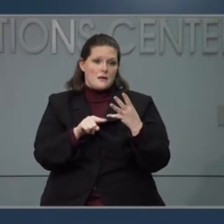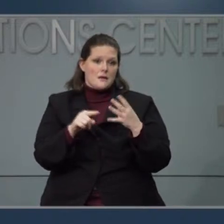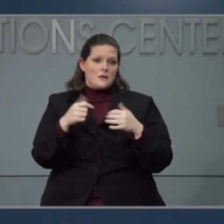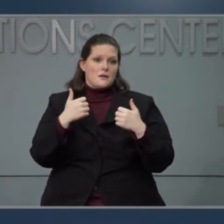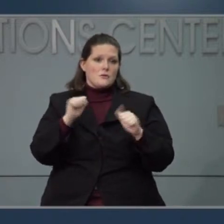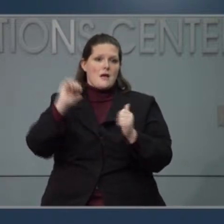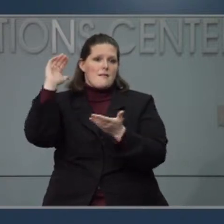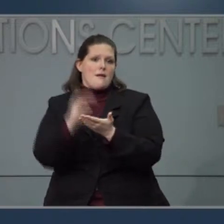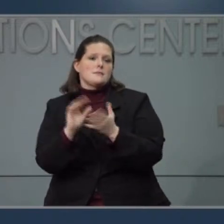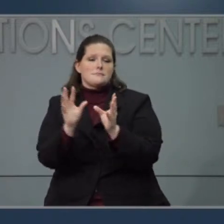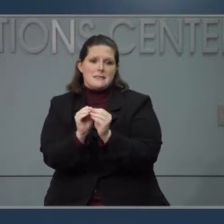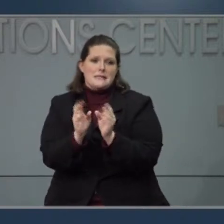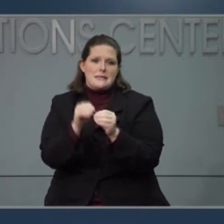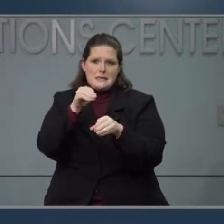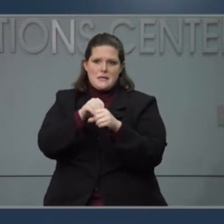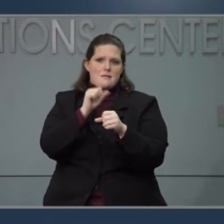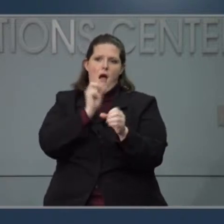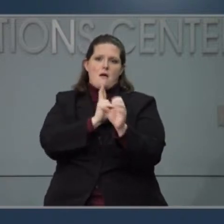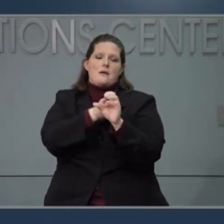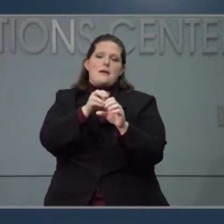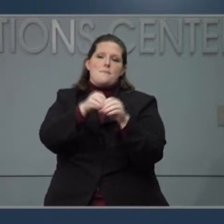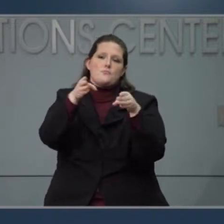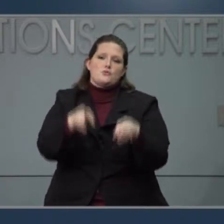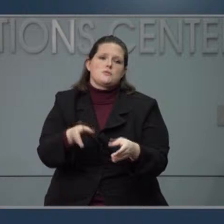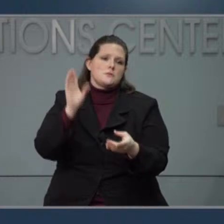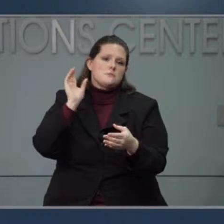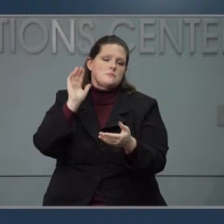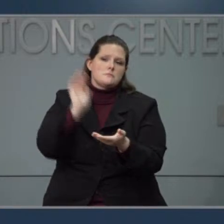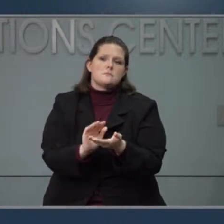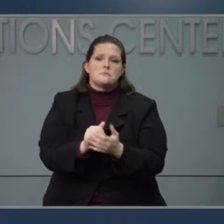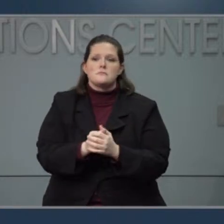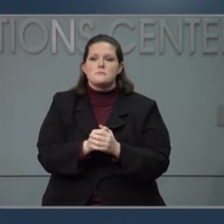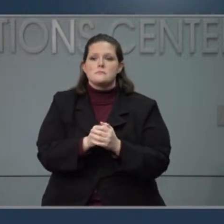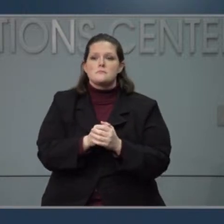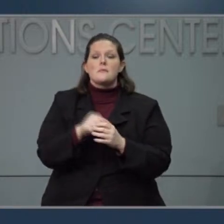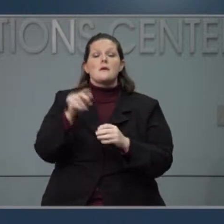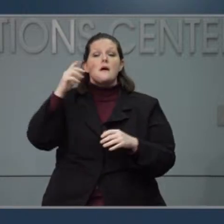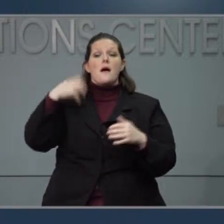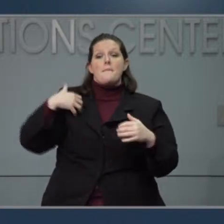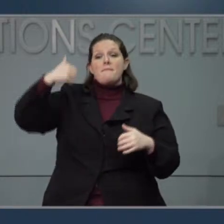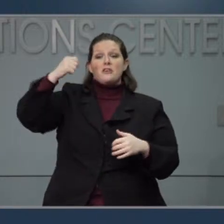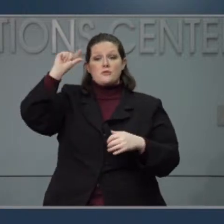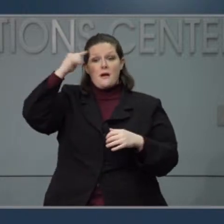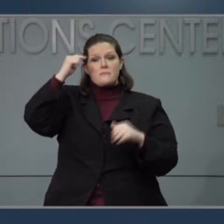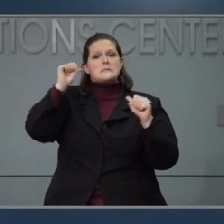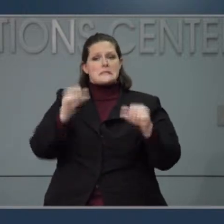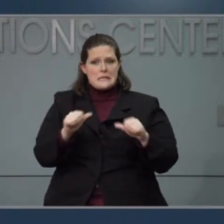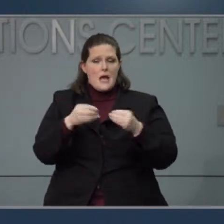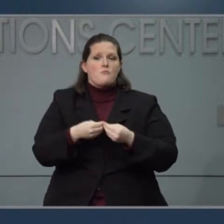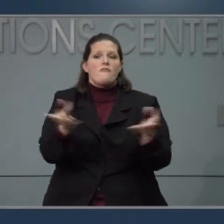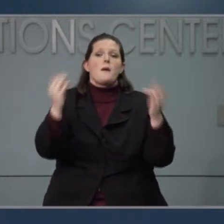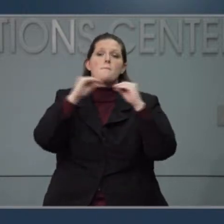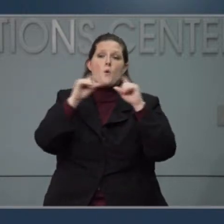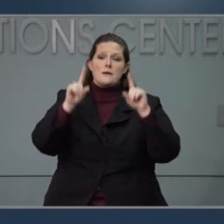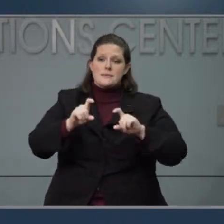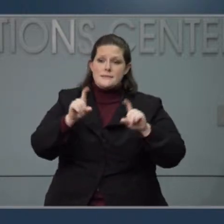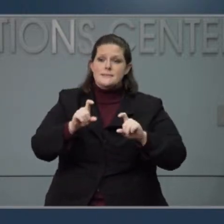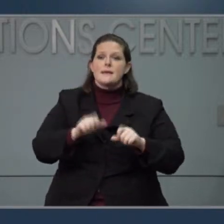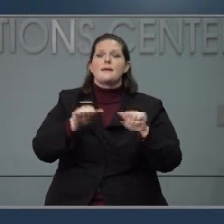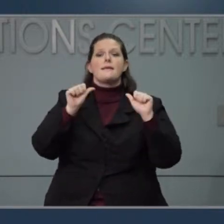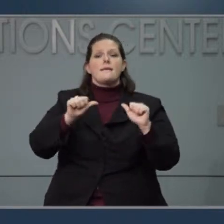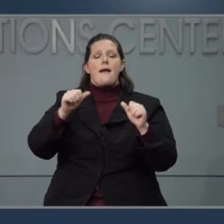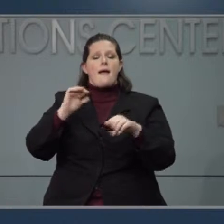testing events. They can increase the availability of non-congregate housing so people who need it can have a place to isolate or quarantine. They